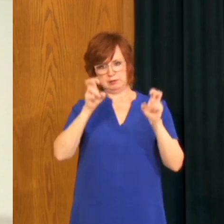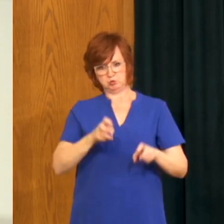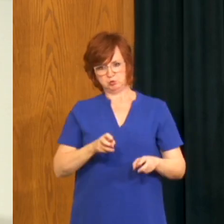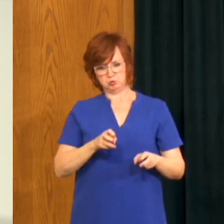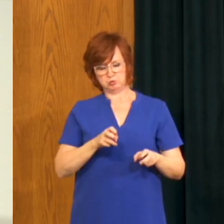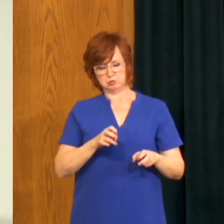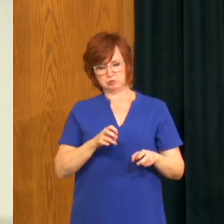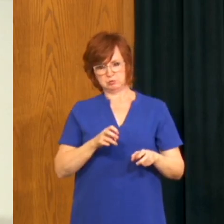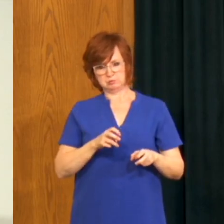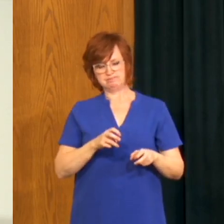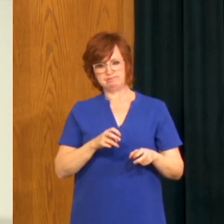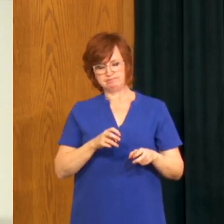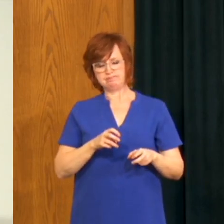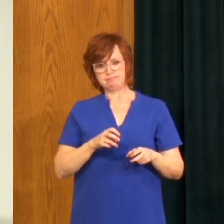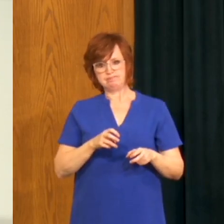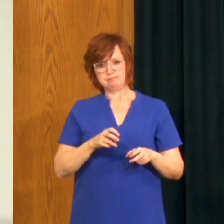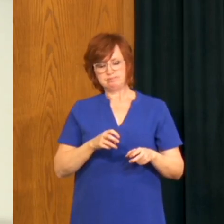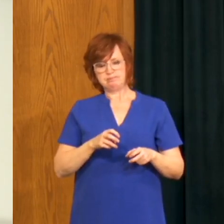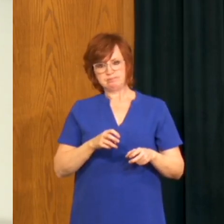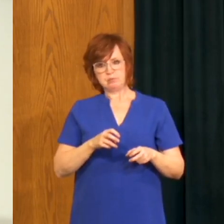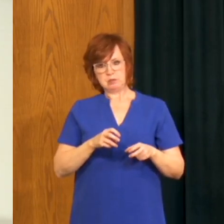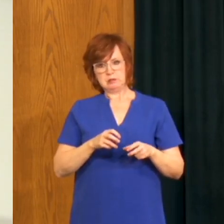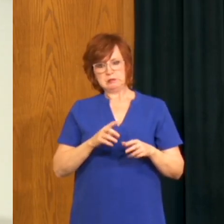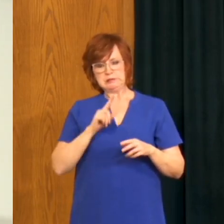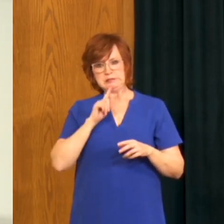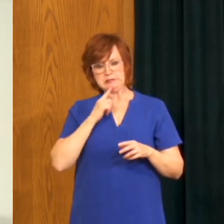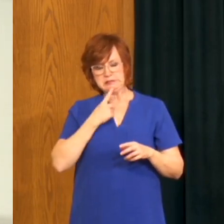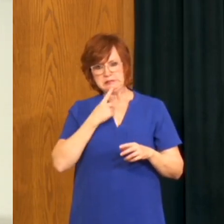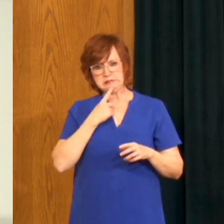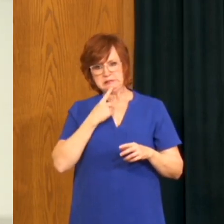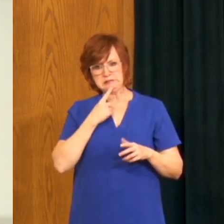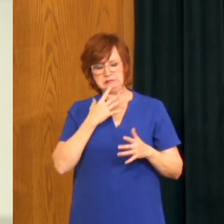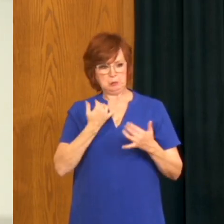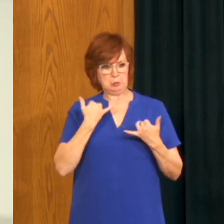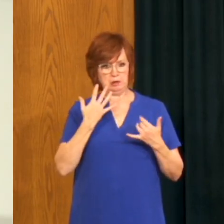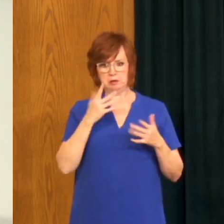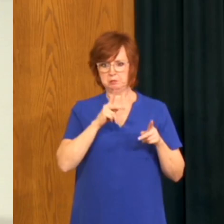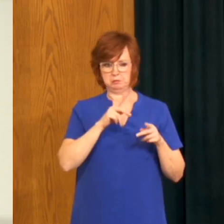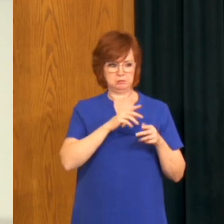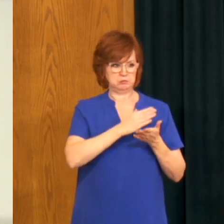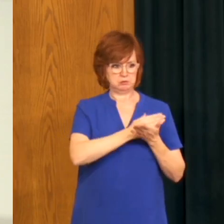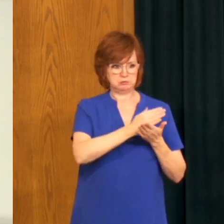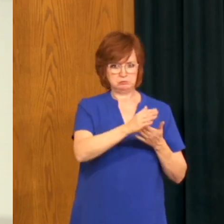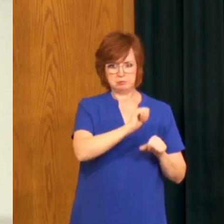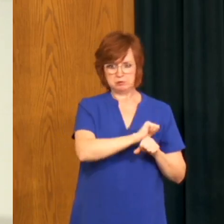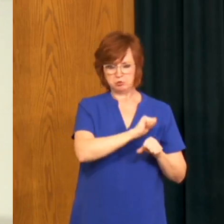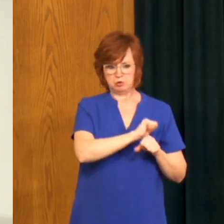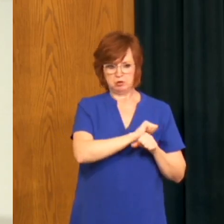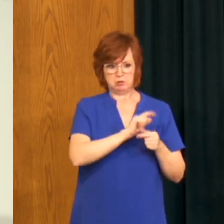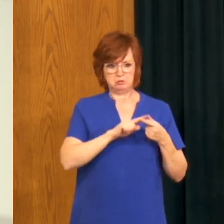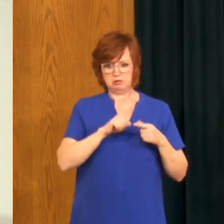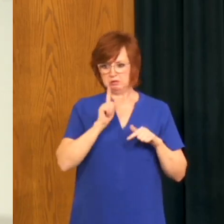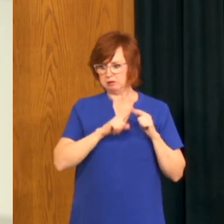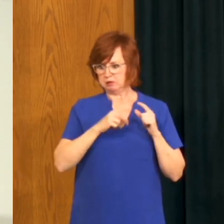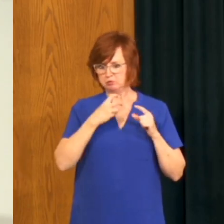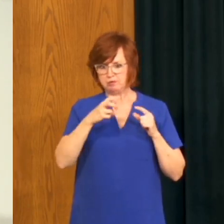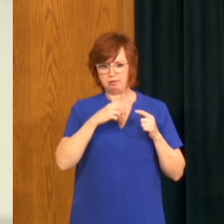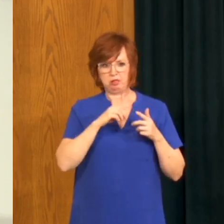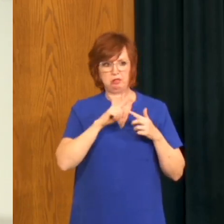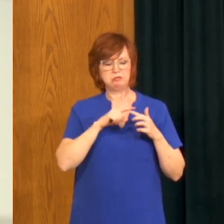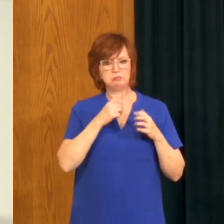by situations where there's pressures on employment, restrictions on travel, other